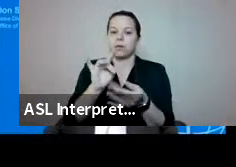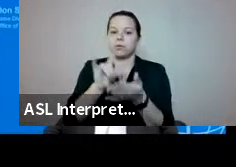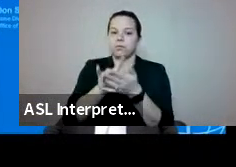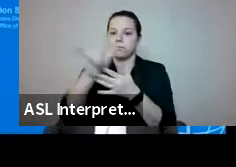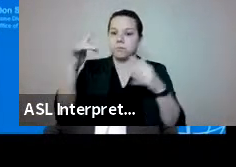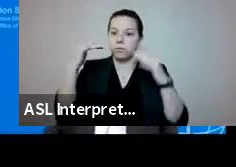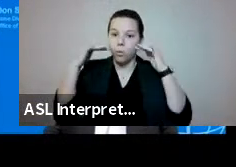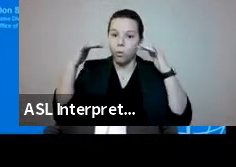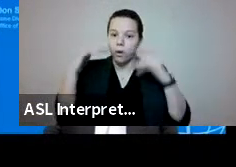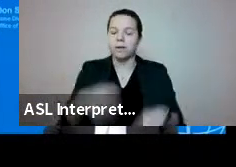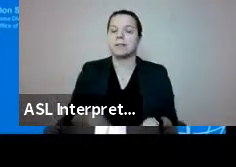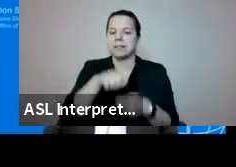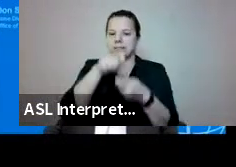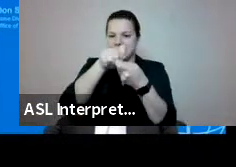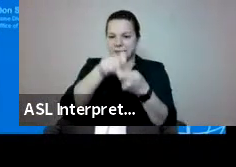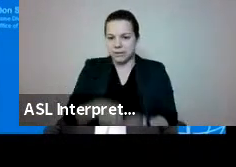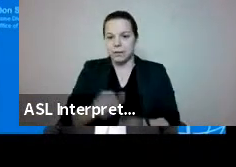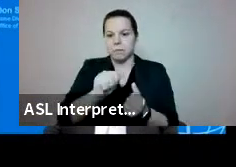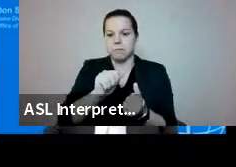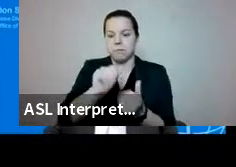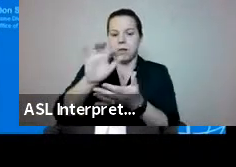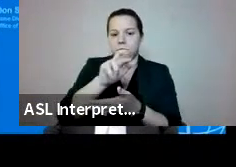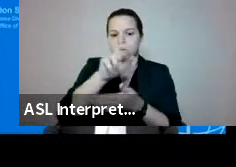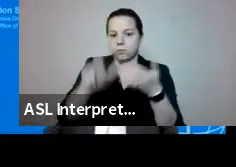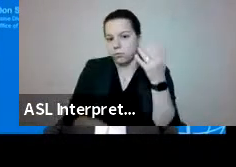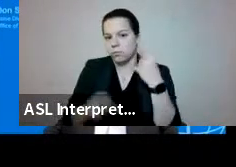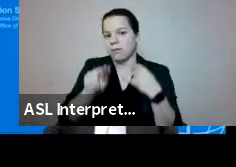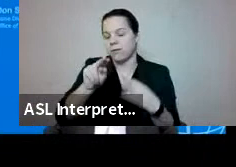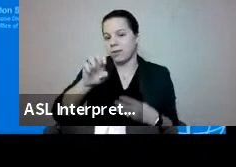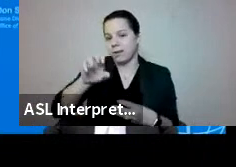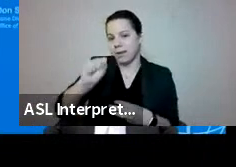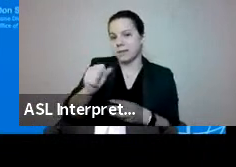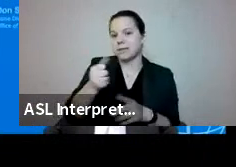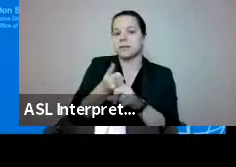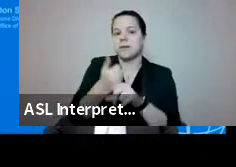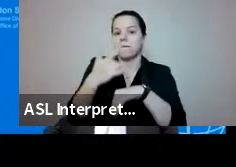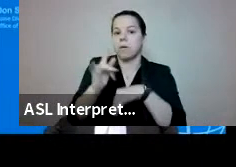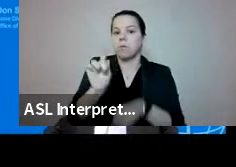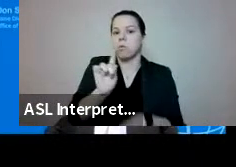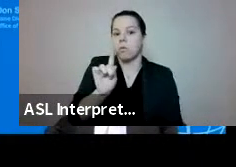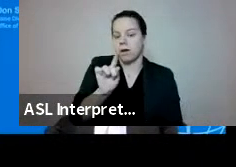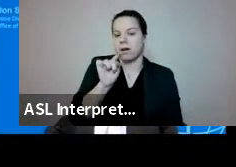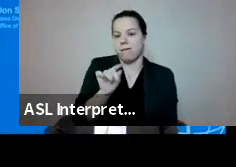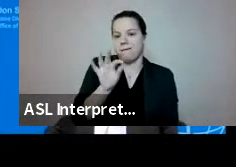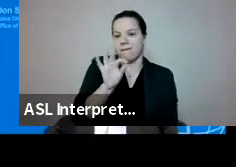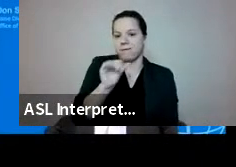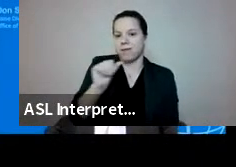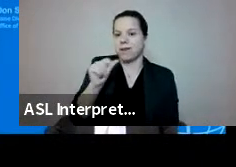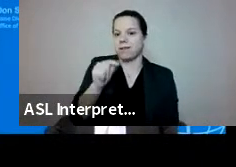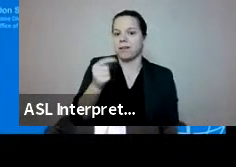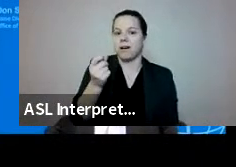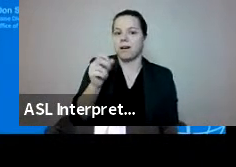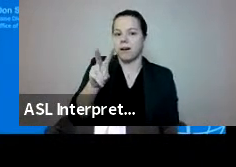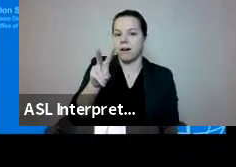overview of the methodology and results of the NES are available on our website,